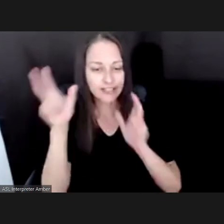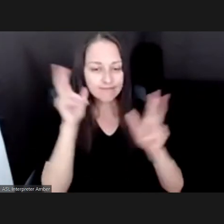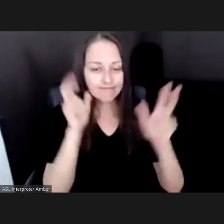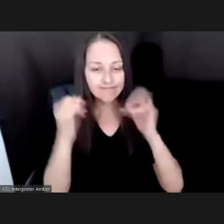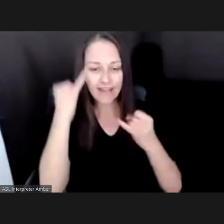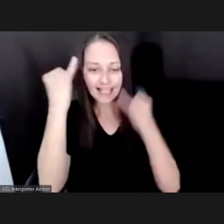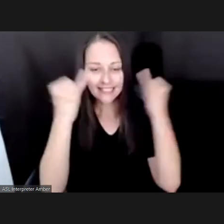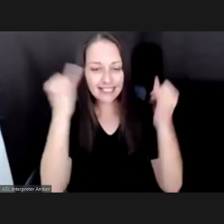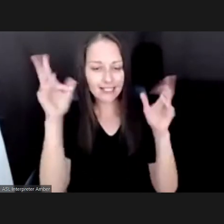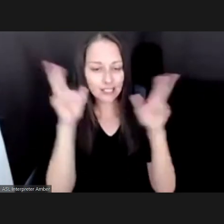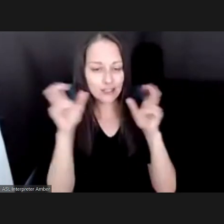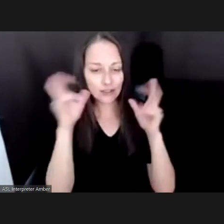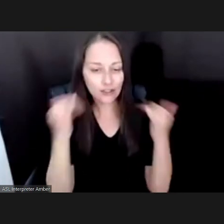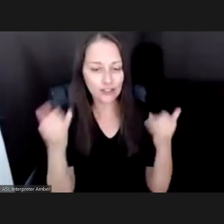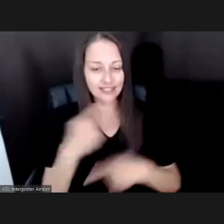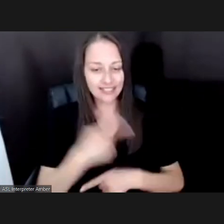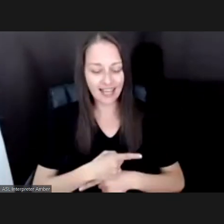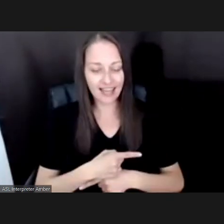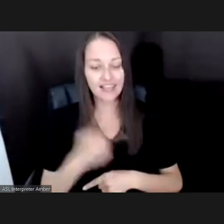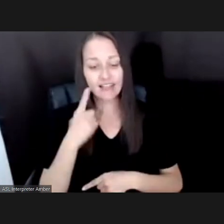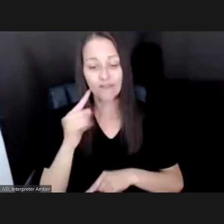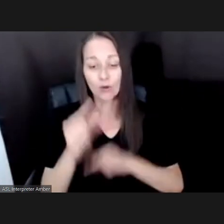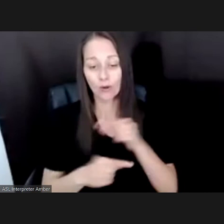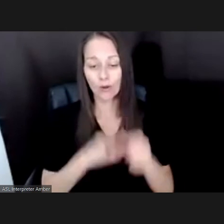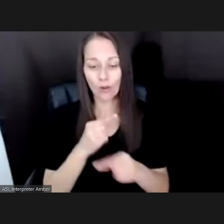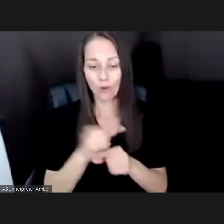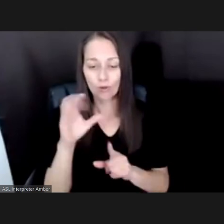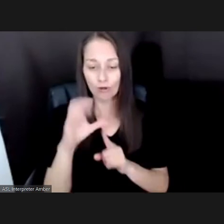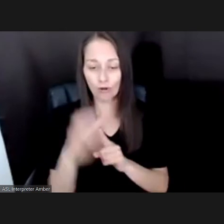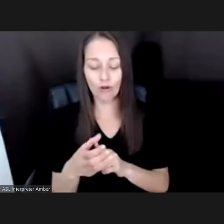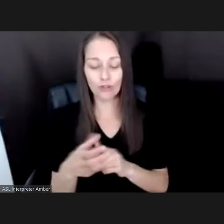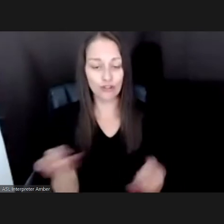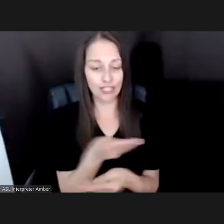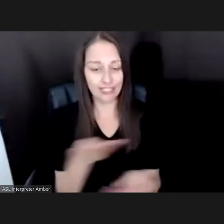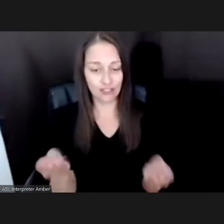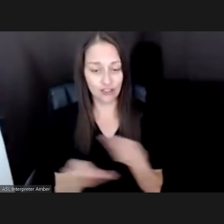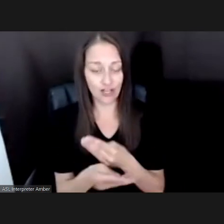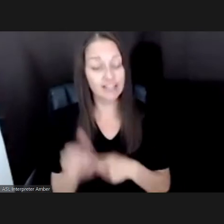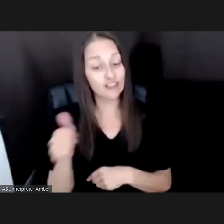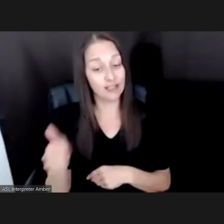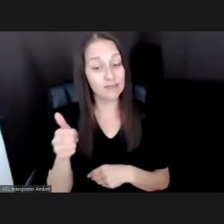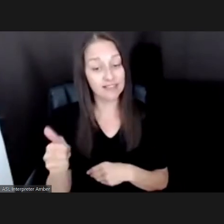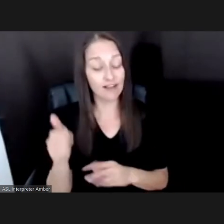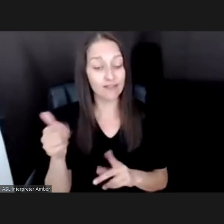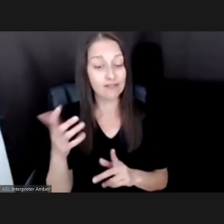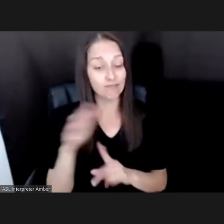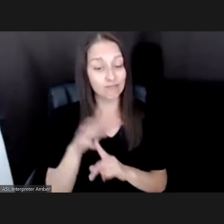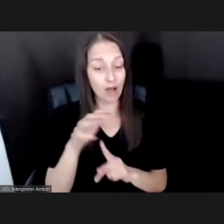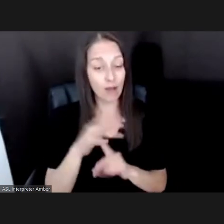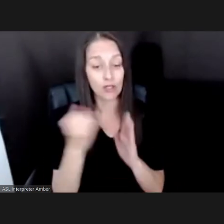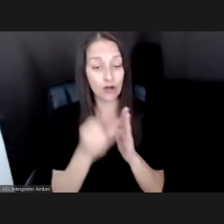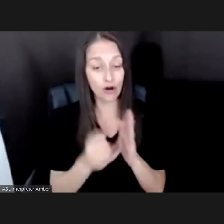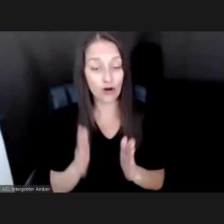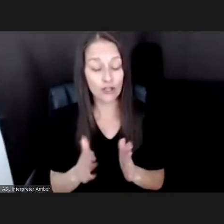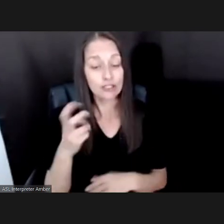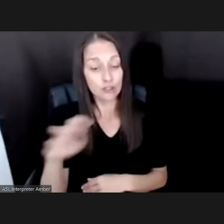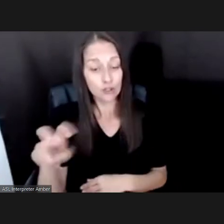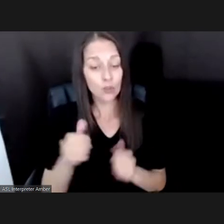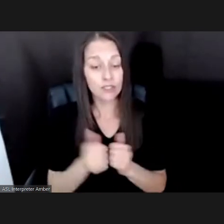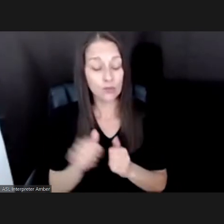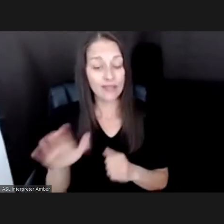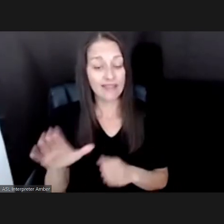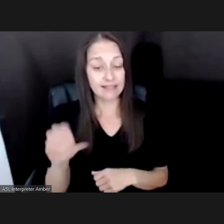perspectives on global cultural exchange as an acclaimed artist who tours internationally, both with his company and as a